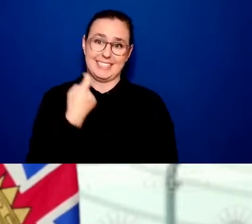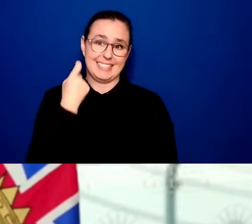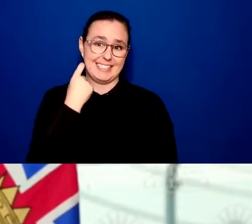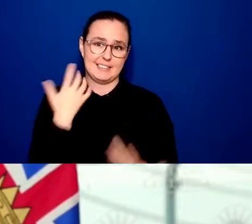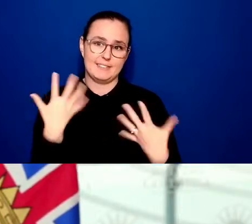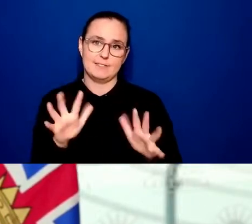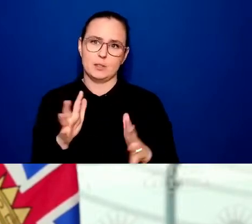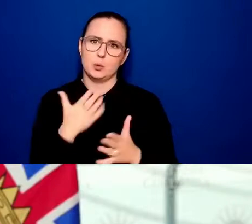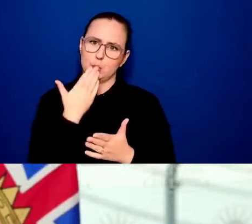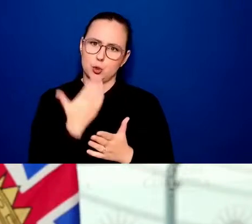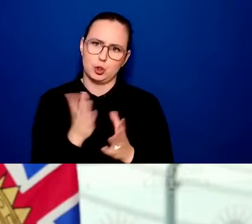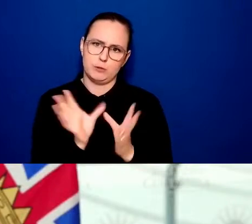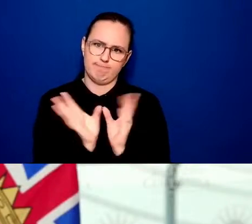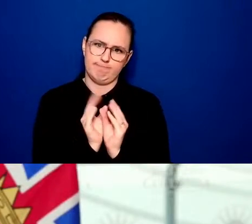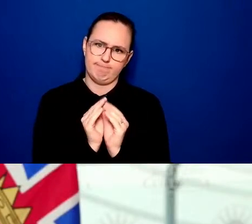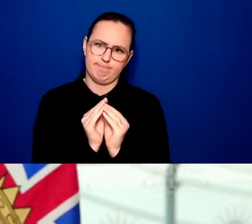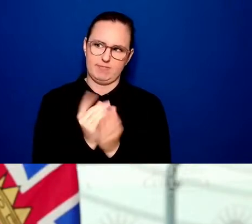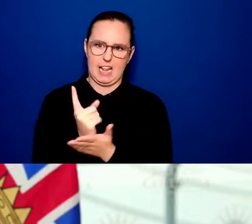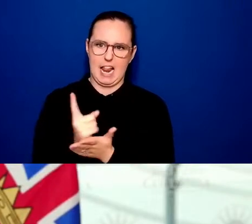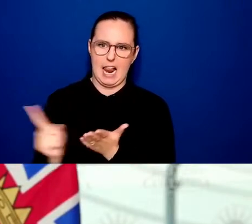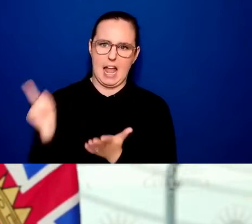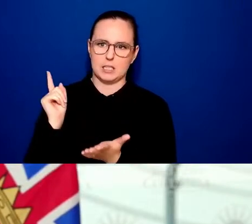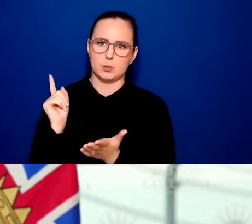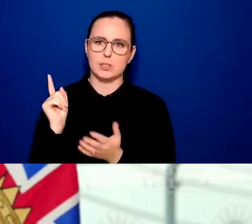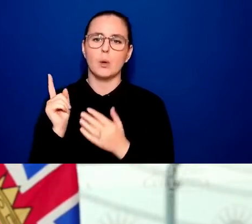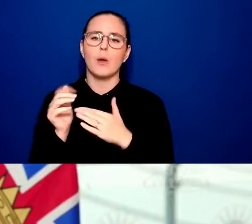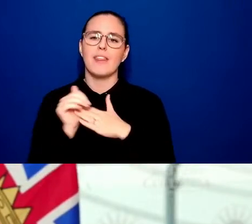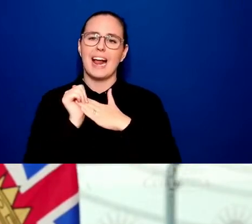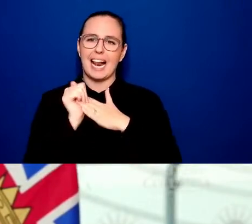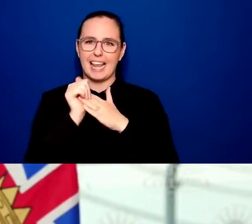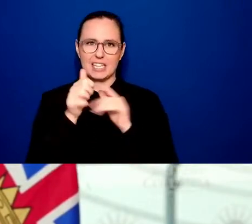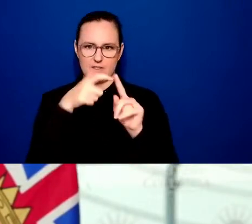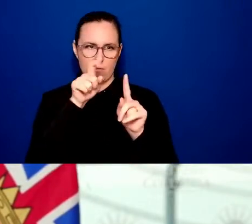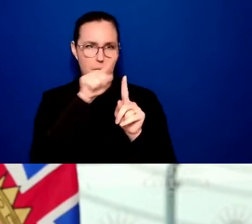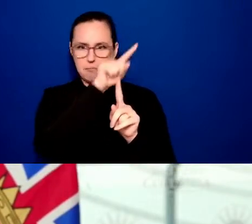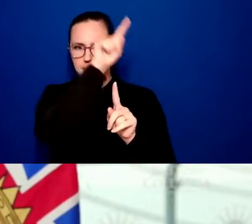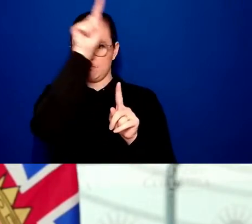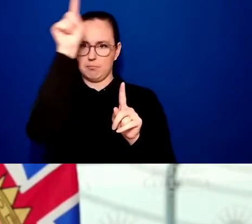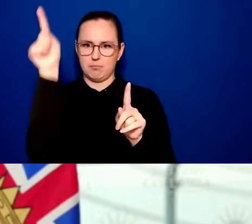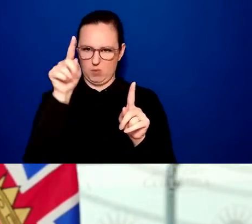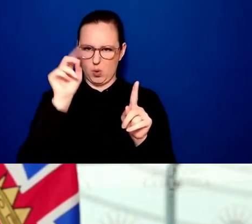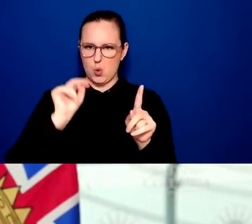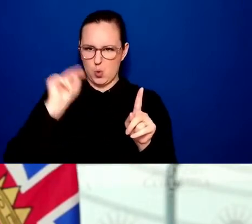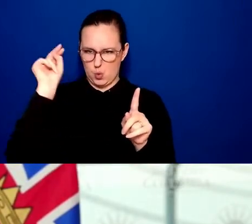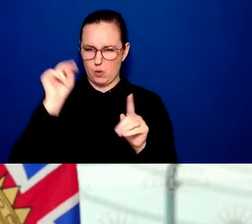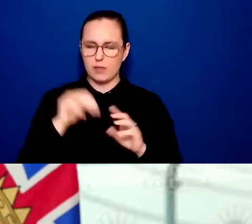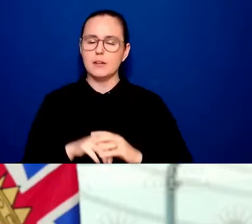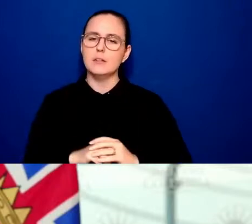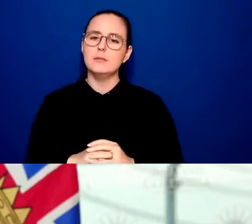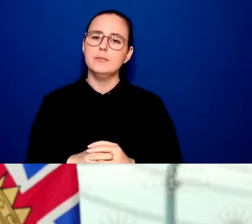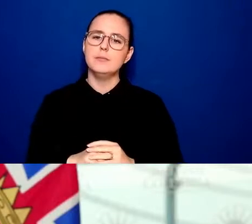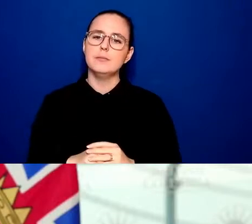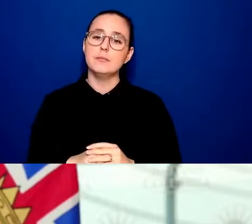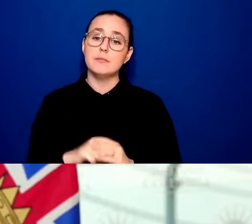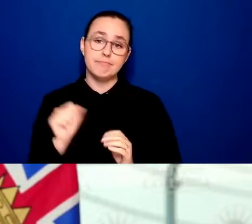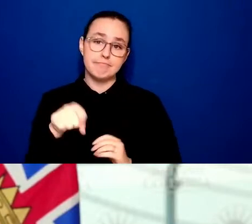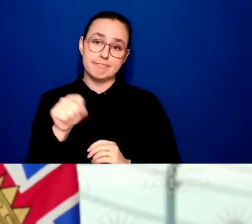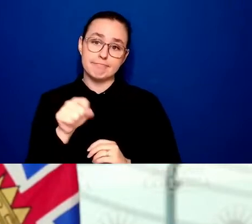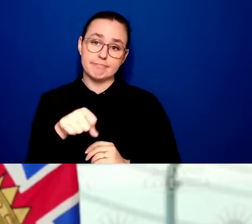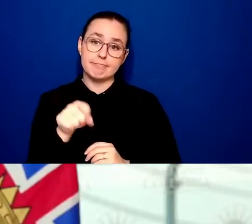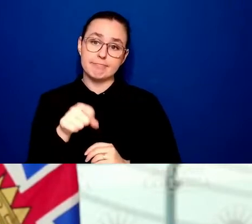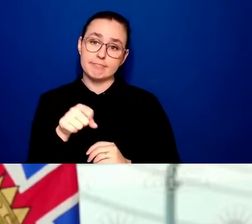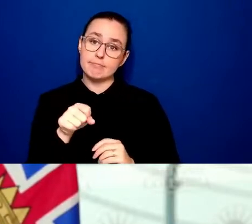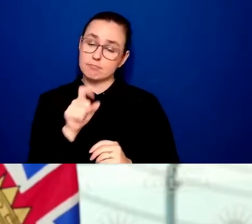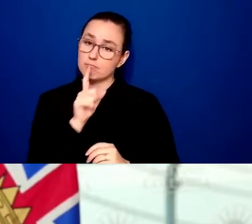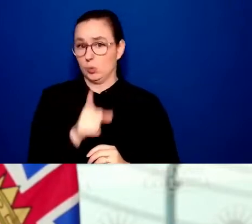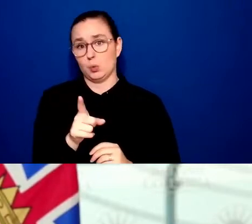by the minister last week with a number of leaders across the north. And this is a challenge. How do we put that positive information